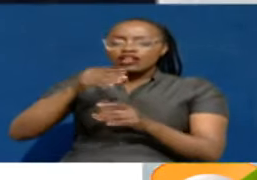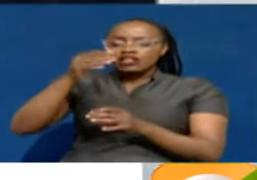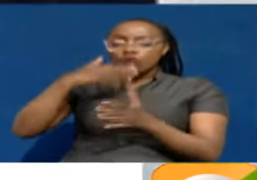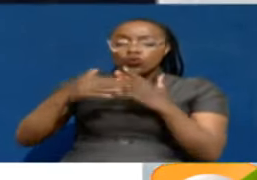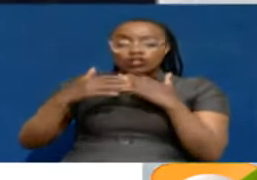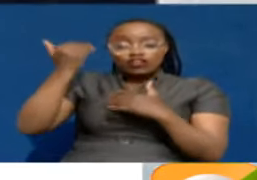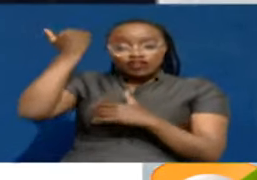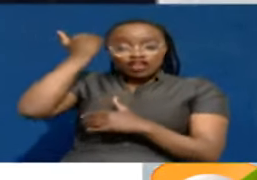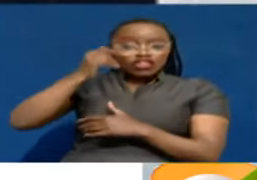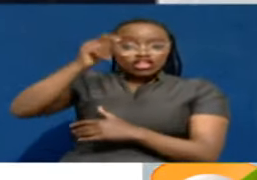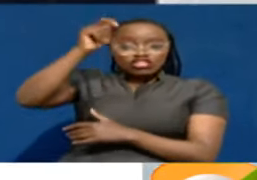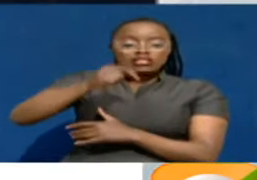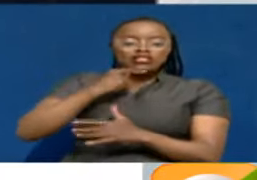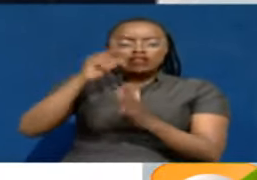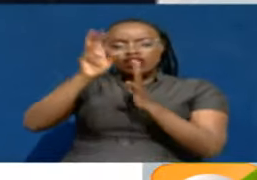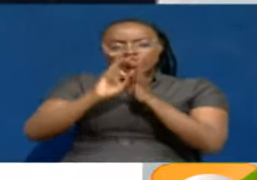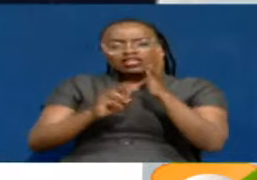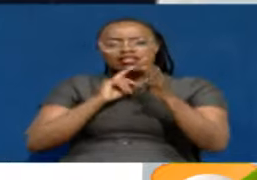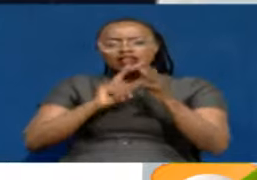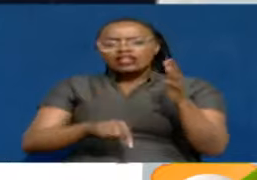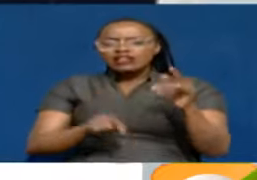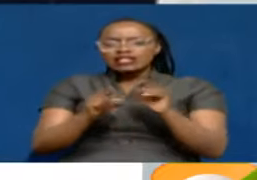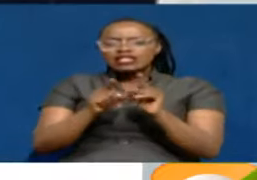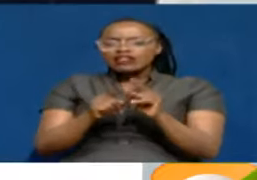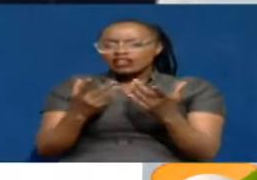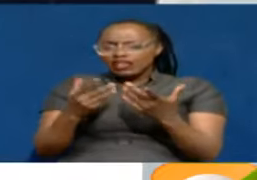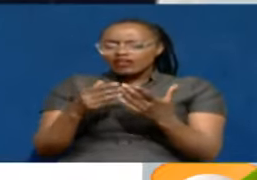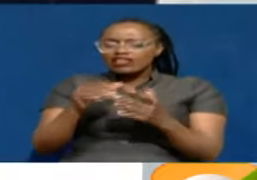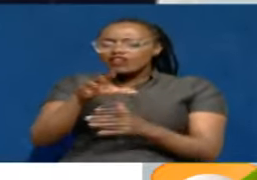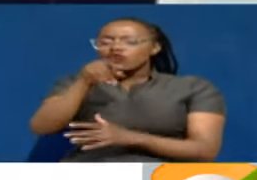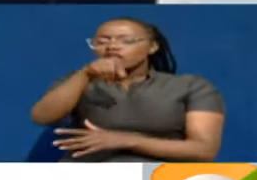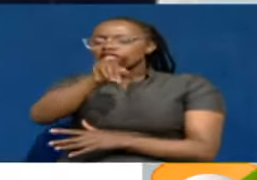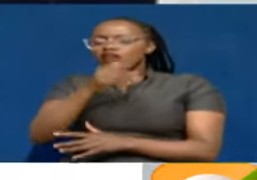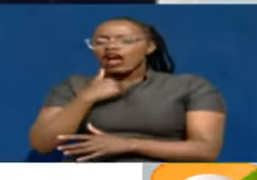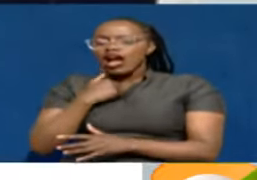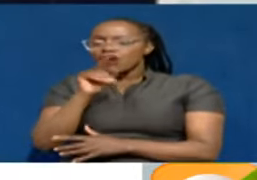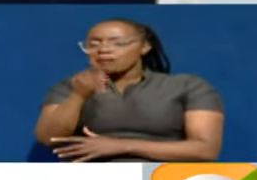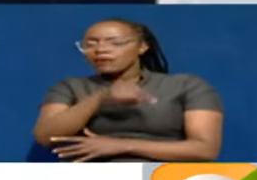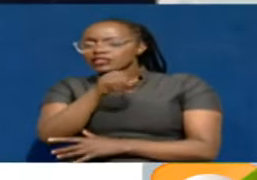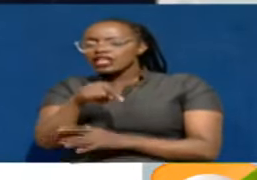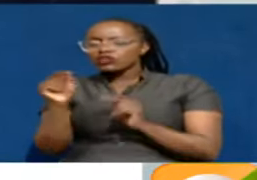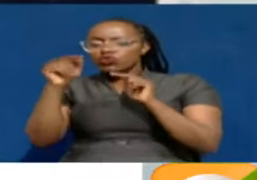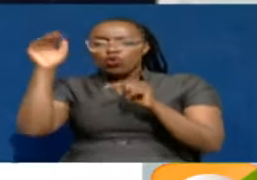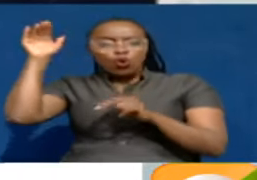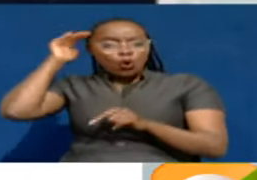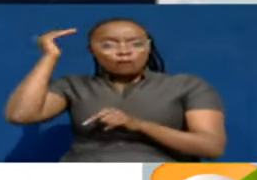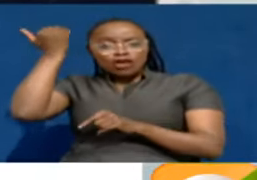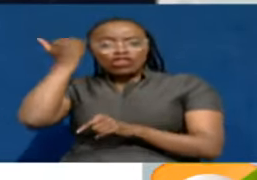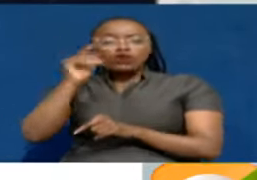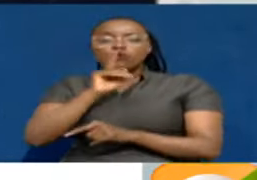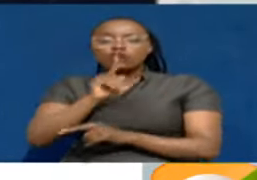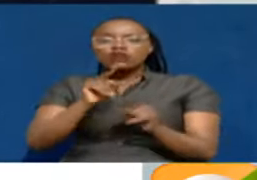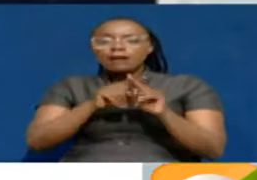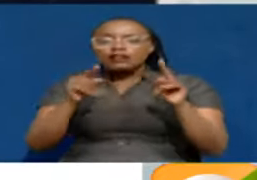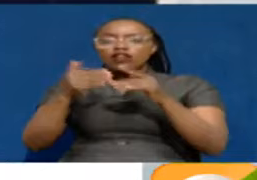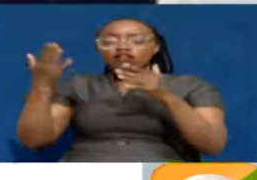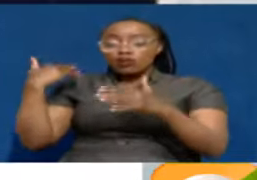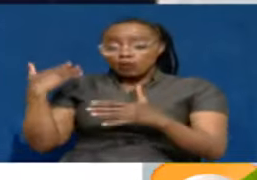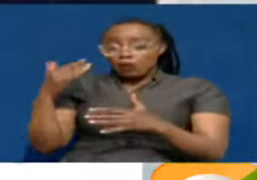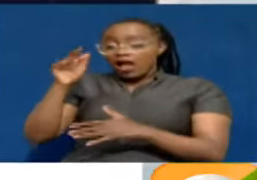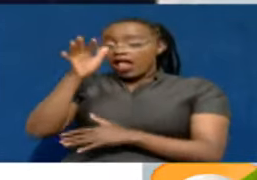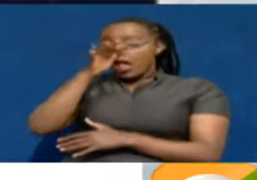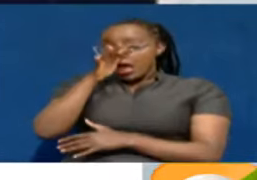And I was reading somewhere, and they say they did not simply find him in contempt, mm. but spelt out the ways in which the former president had